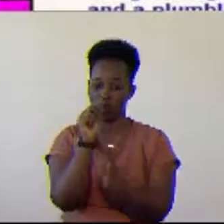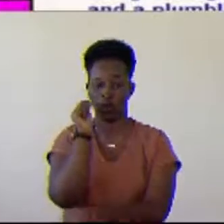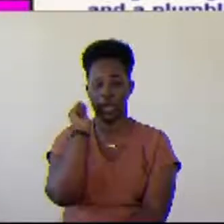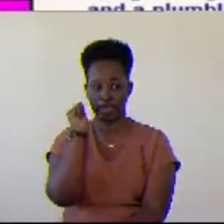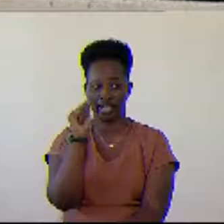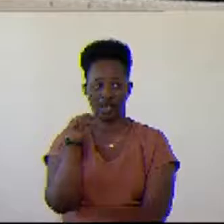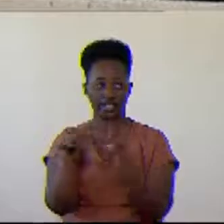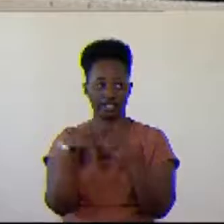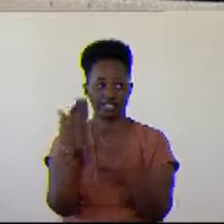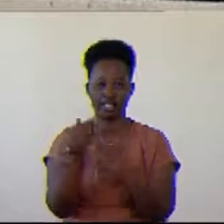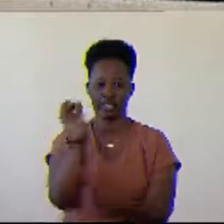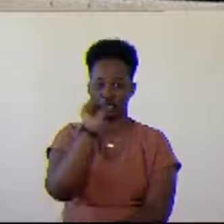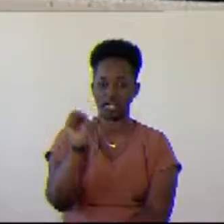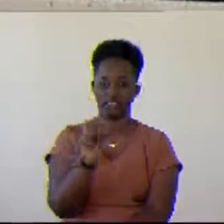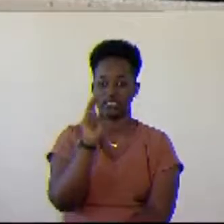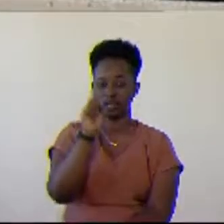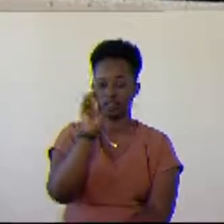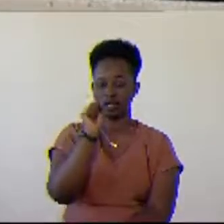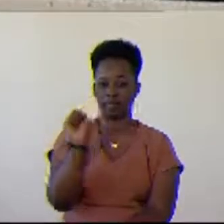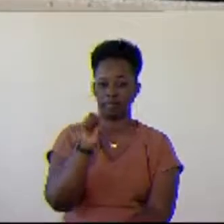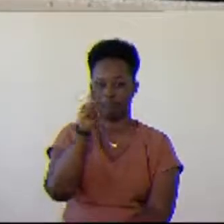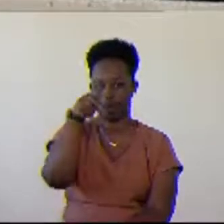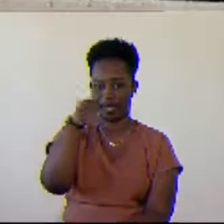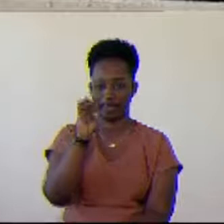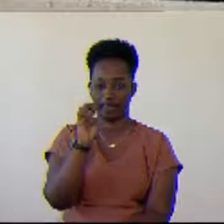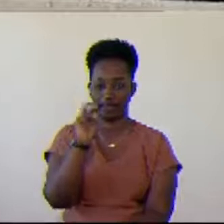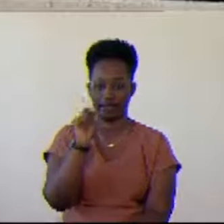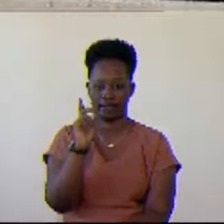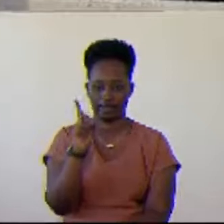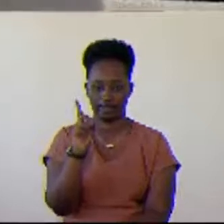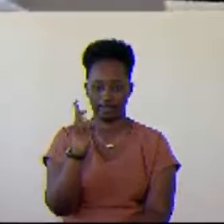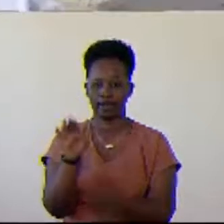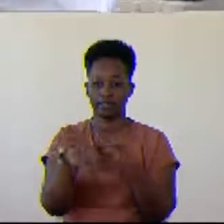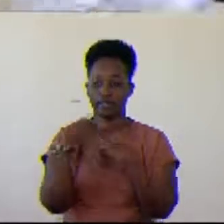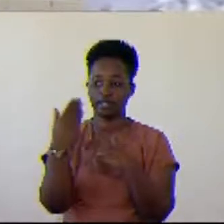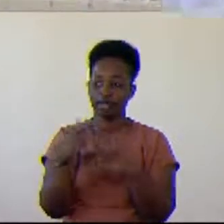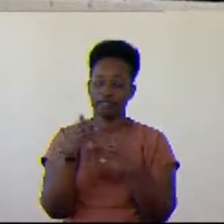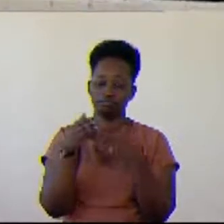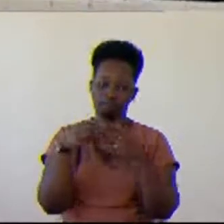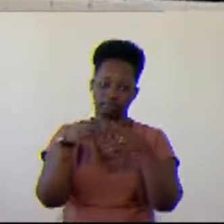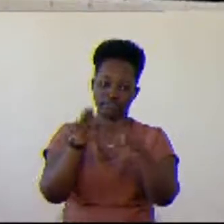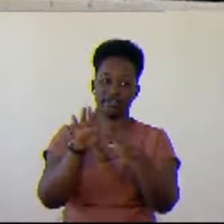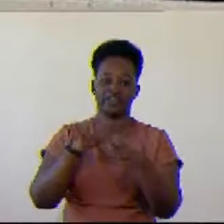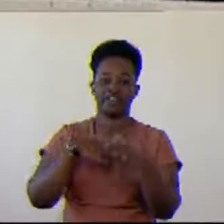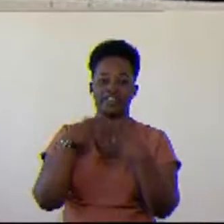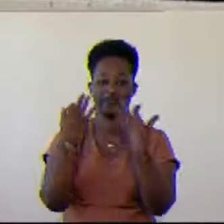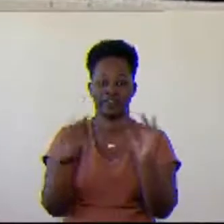suspend and allow it to swing freely. Again, you are going to join me here to suspend.